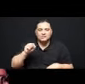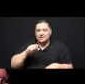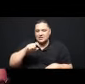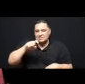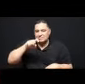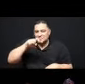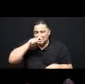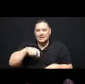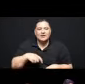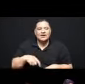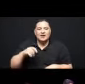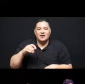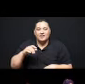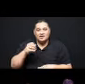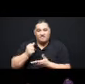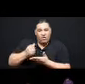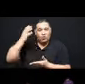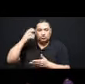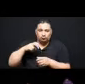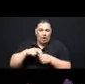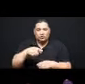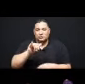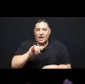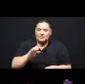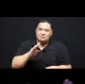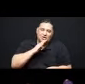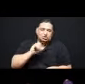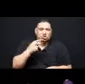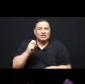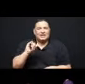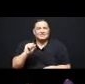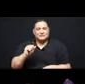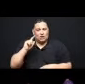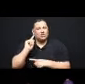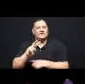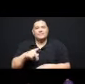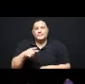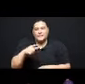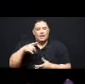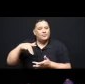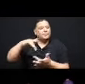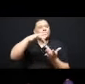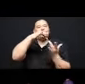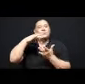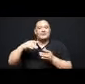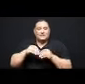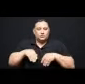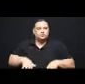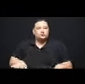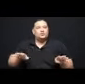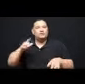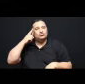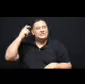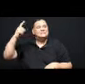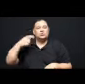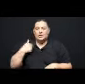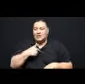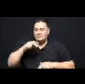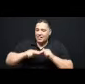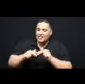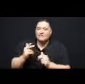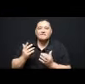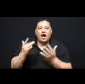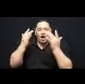Vegas. You pirouette in a tutu of dreams. We built fires and doctored the world with the sounds of